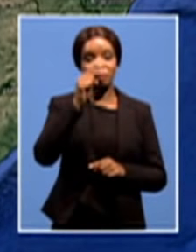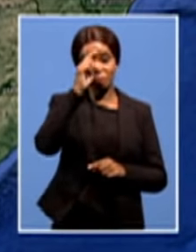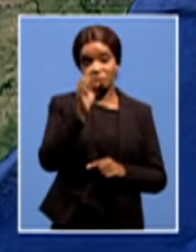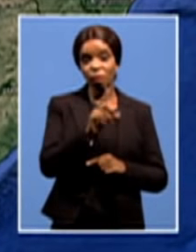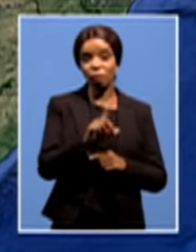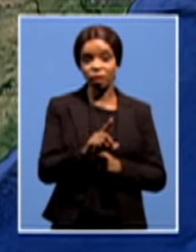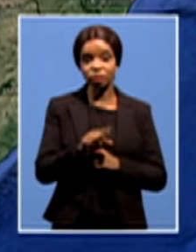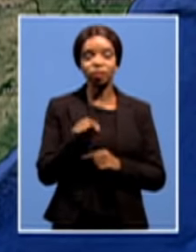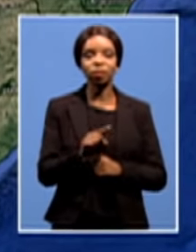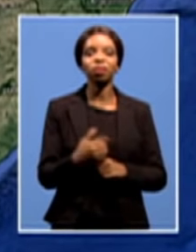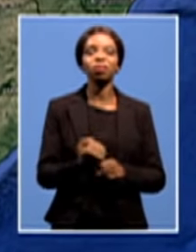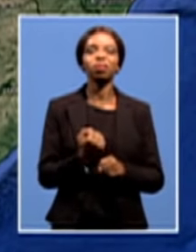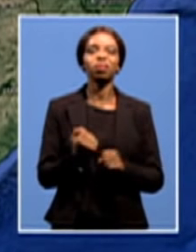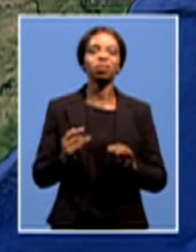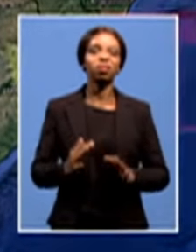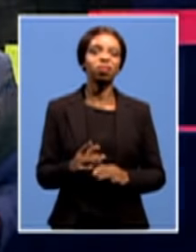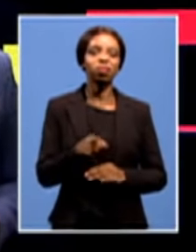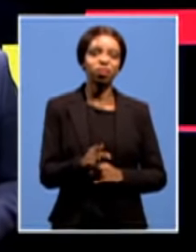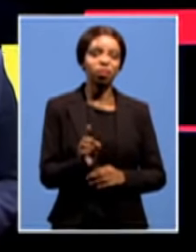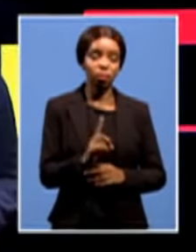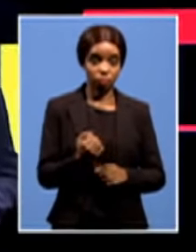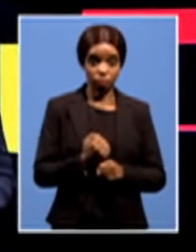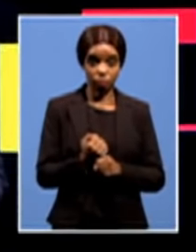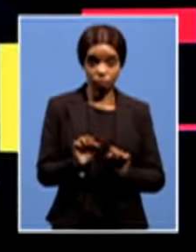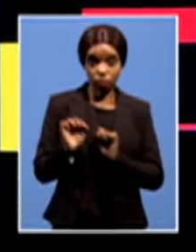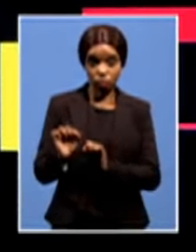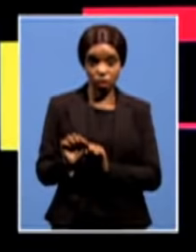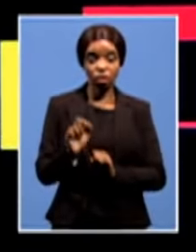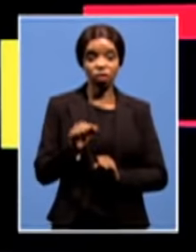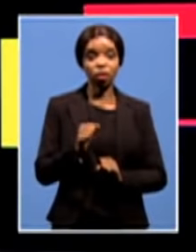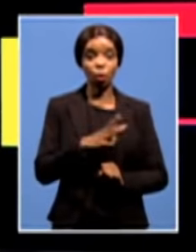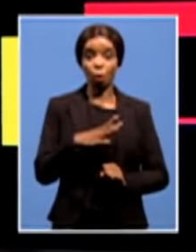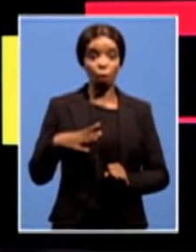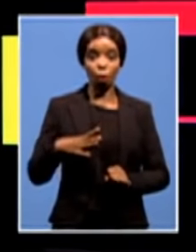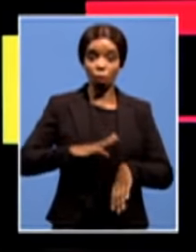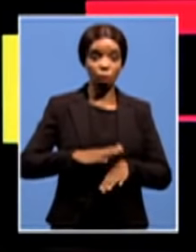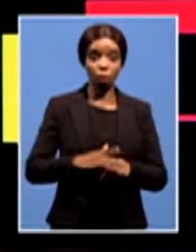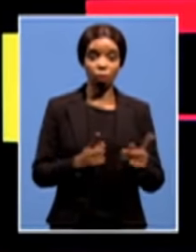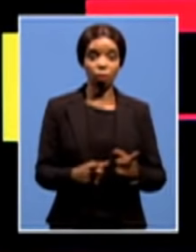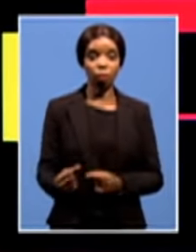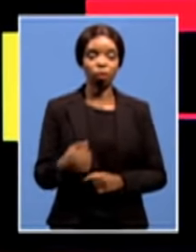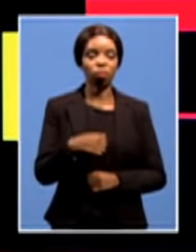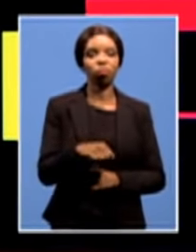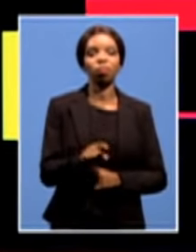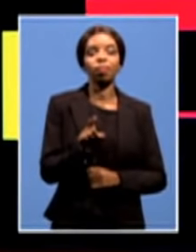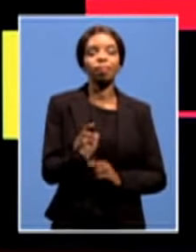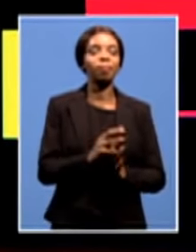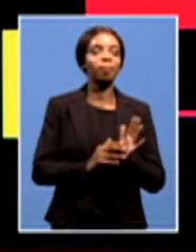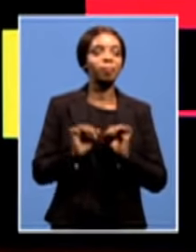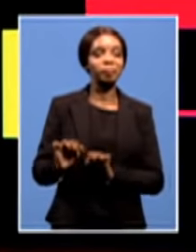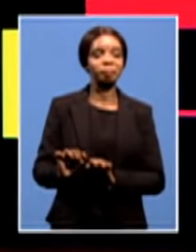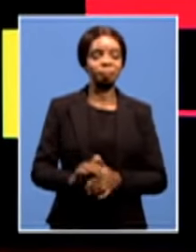Faldila Khamaldeen, who works in that flower market and has done so for a very long time in Adderley Street. This is her